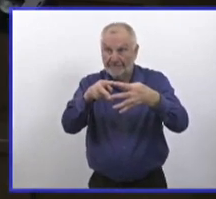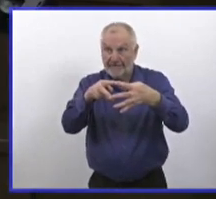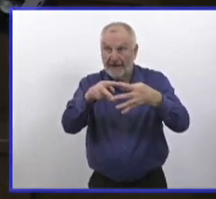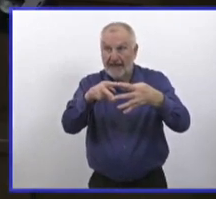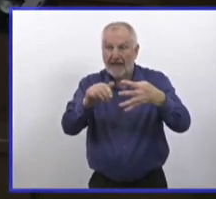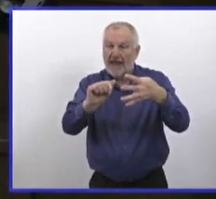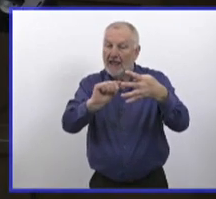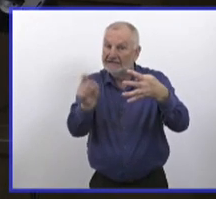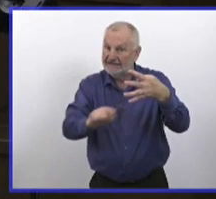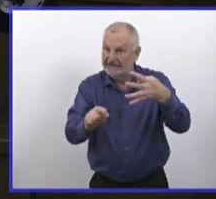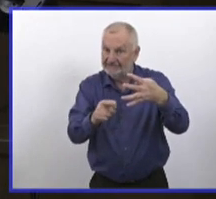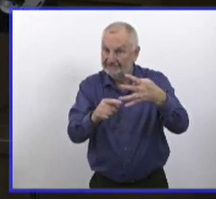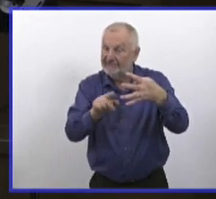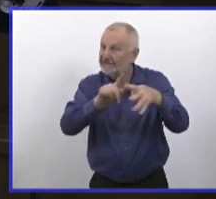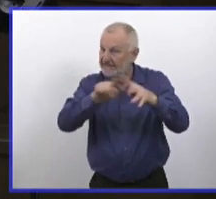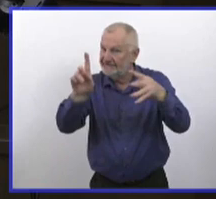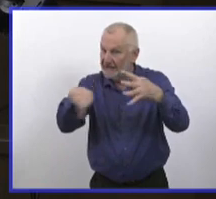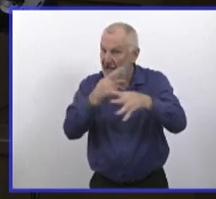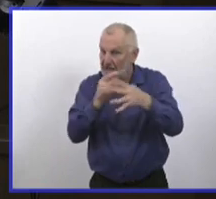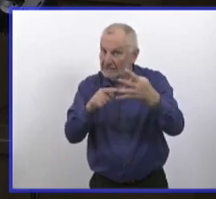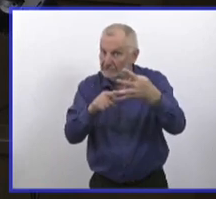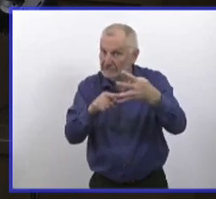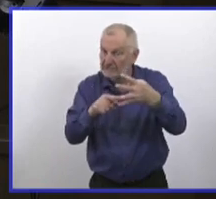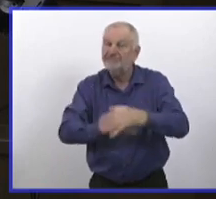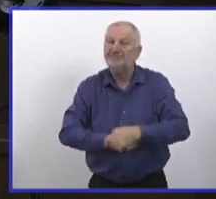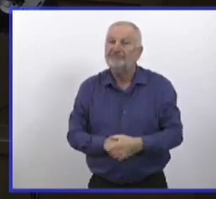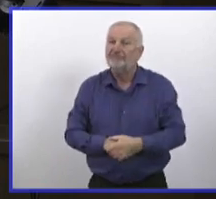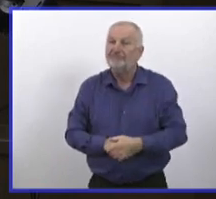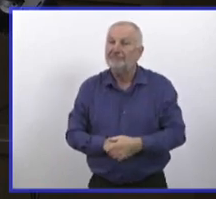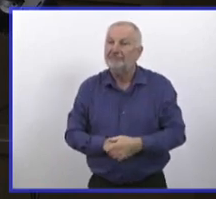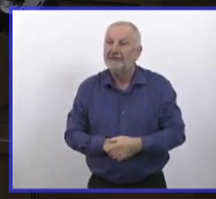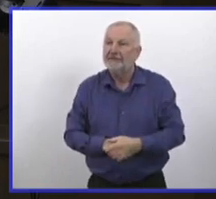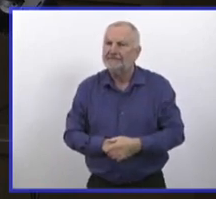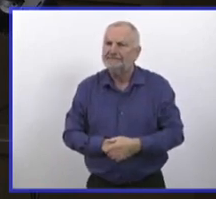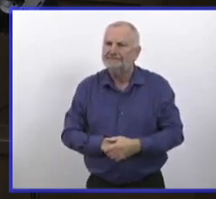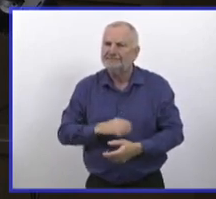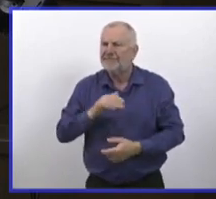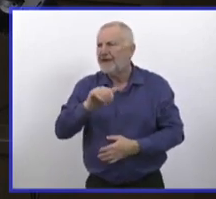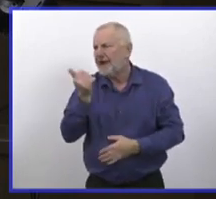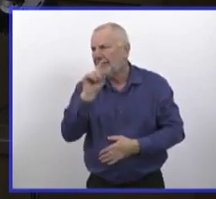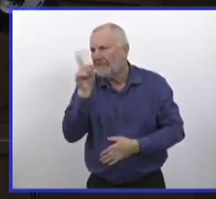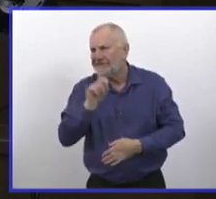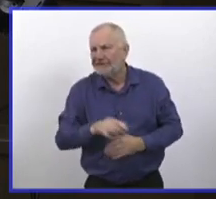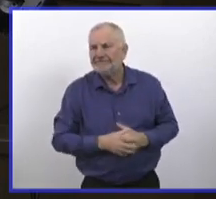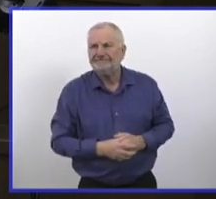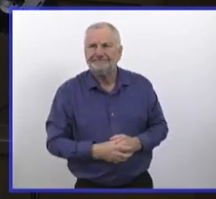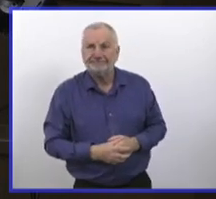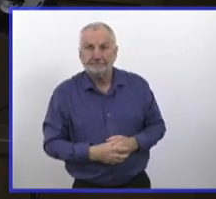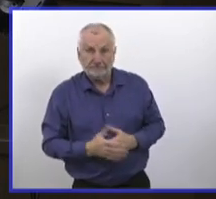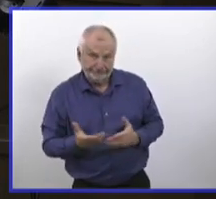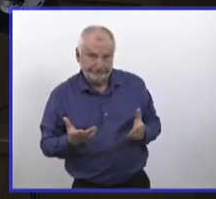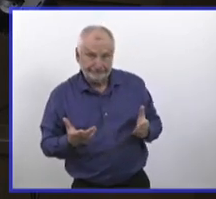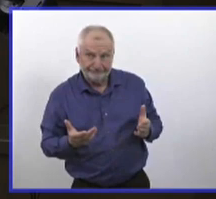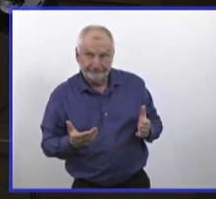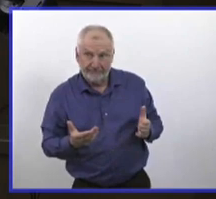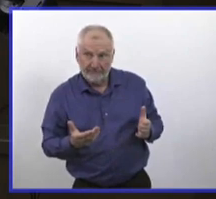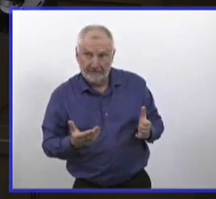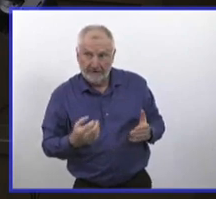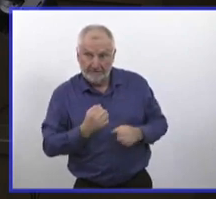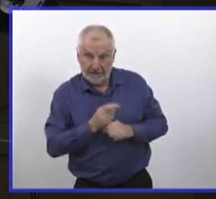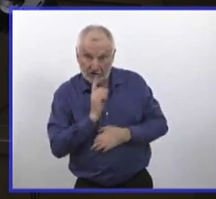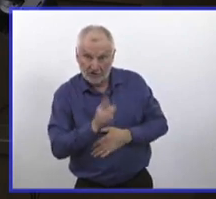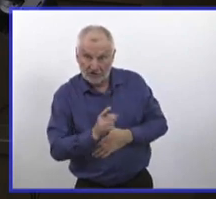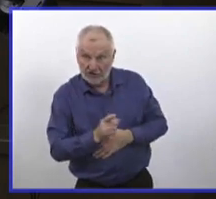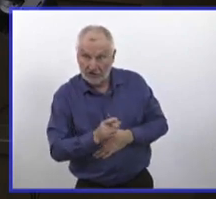And it's very logistically complicated to ensure the right number of vaccines are getting to the right pharmacies